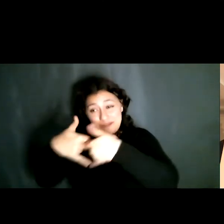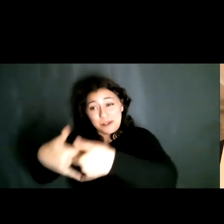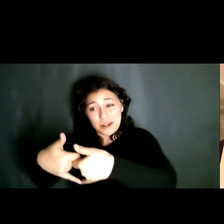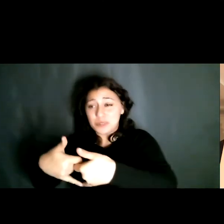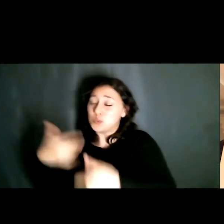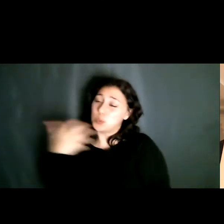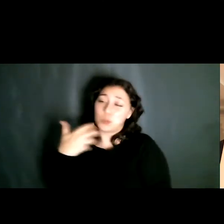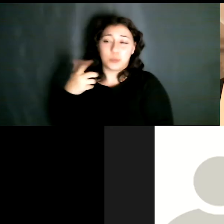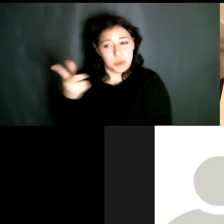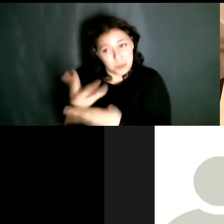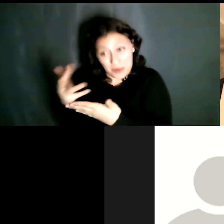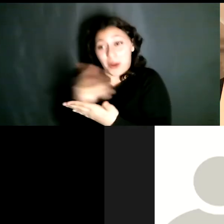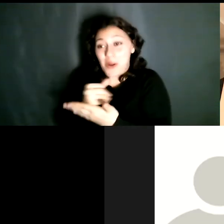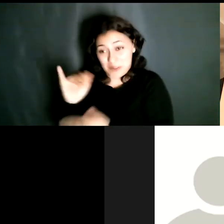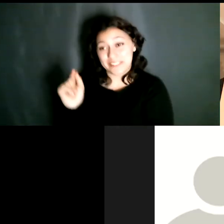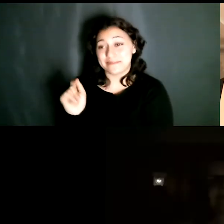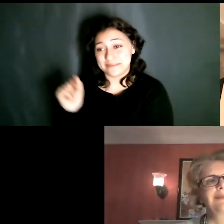Mary.